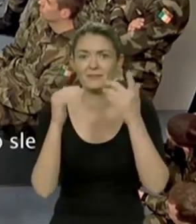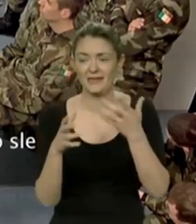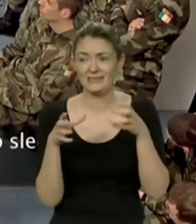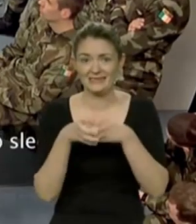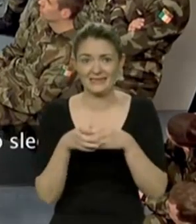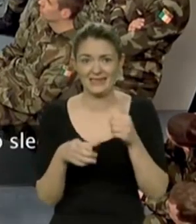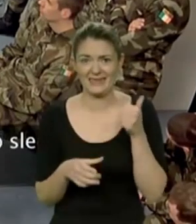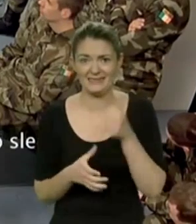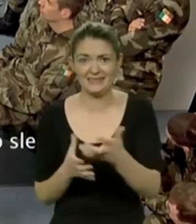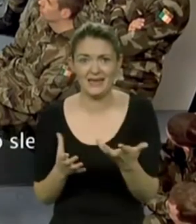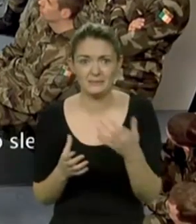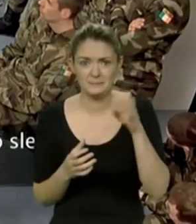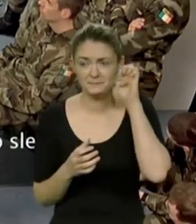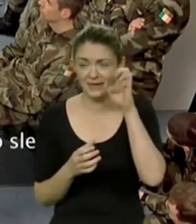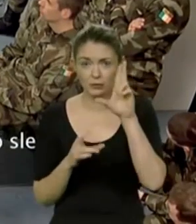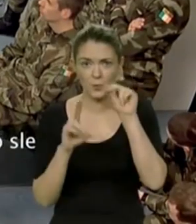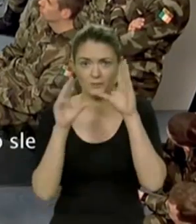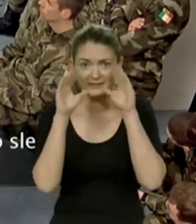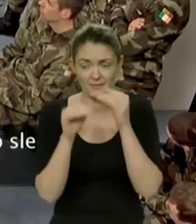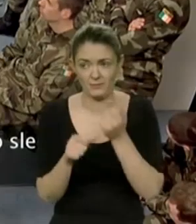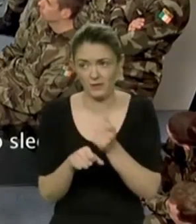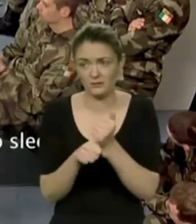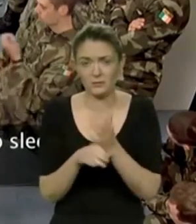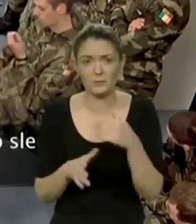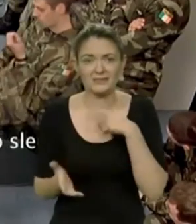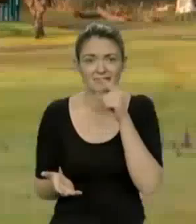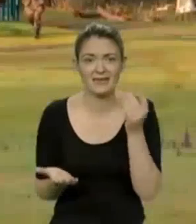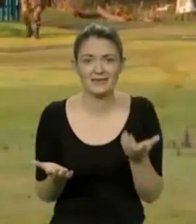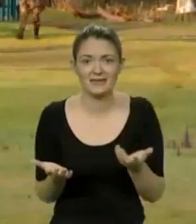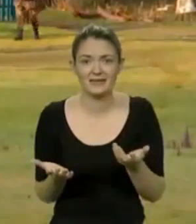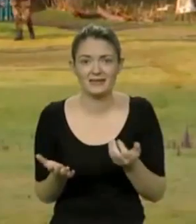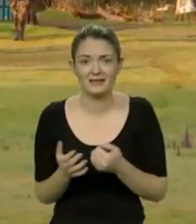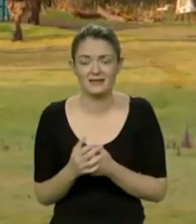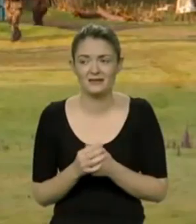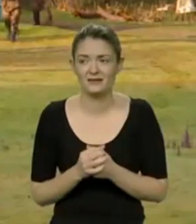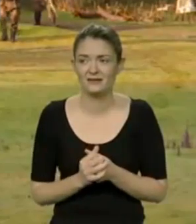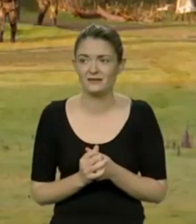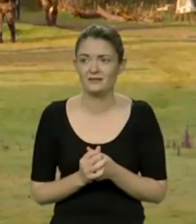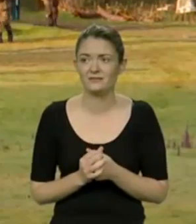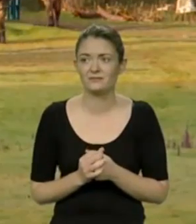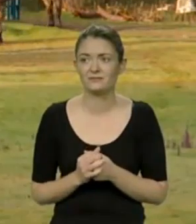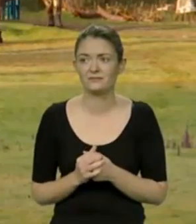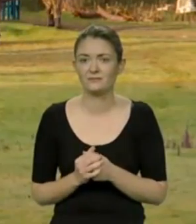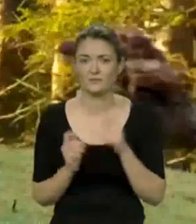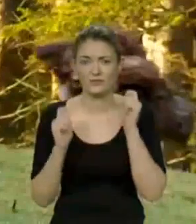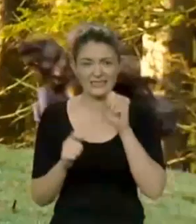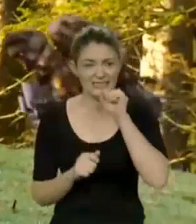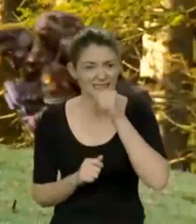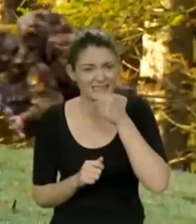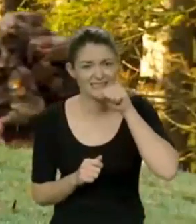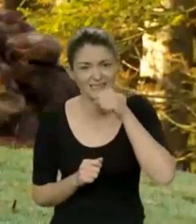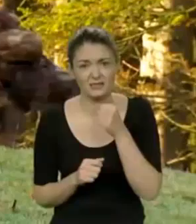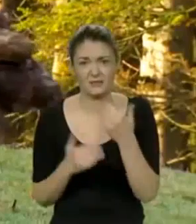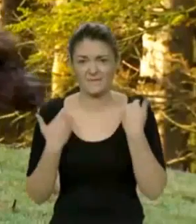attacks, so we're expecting no sleep there basically, right? That's what they're saying. Training intensifies. Soon they